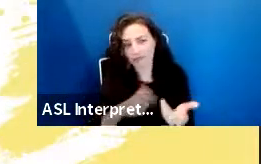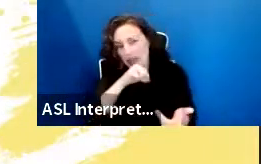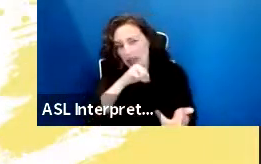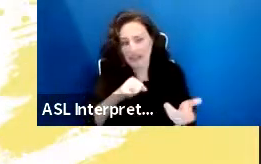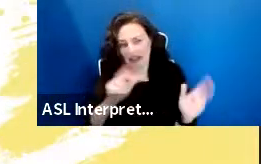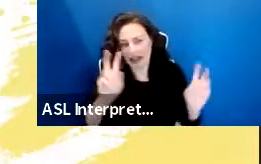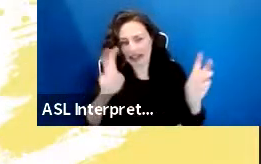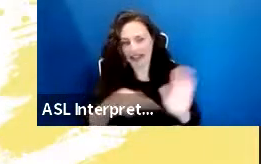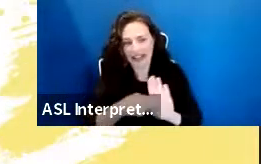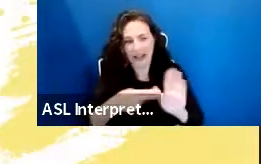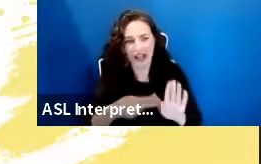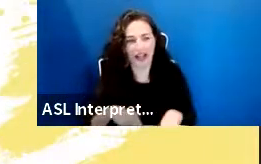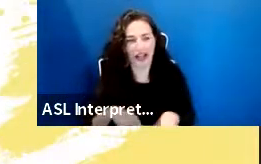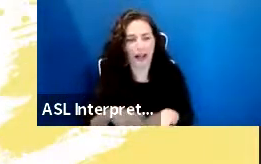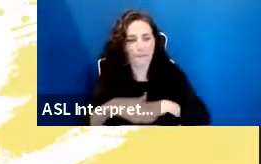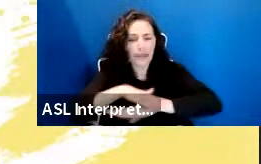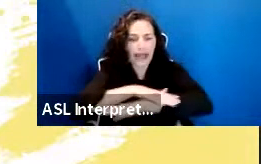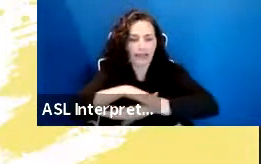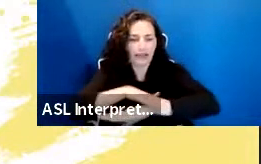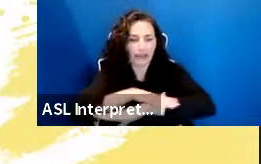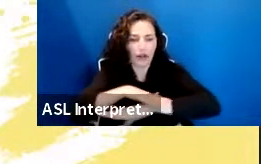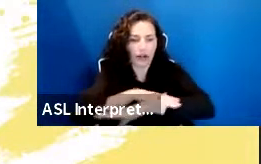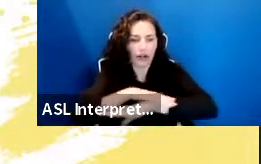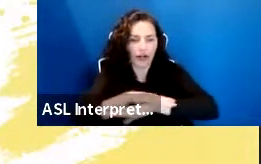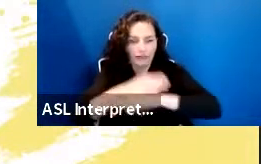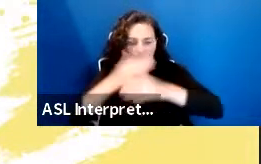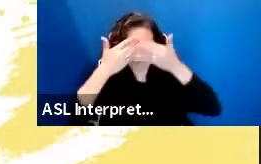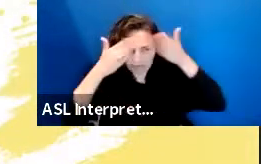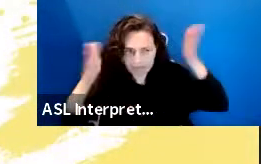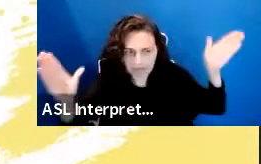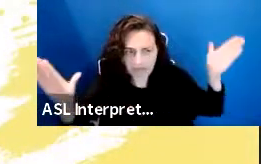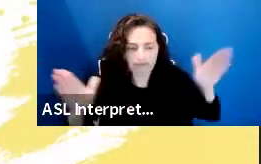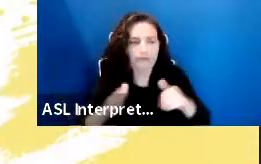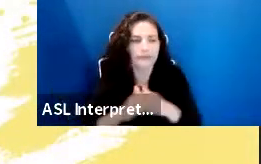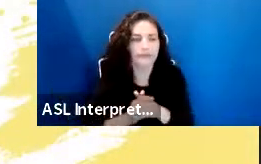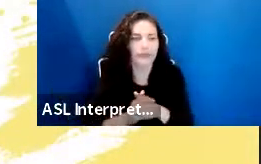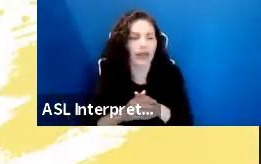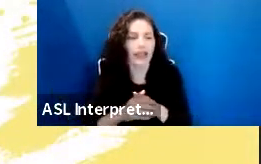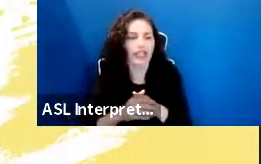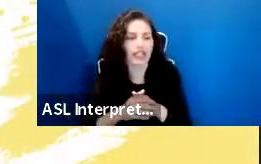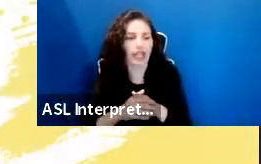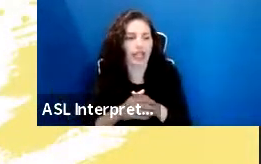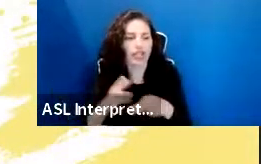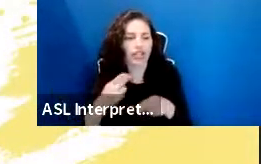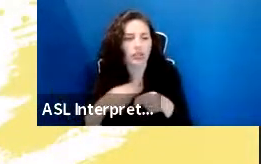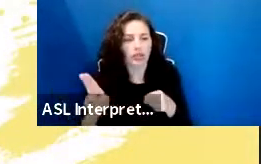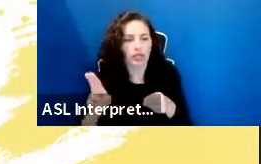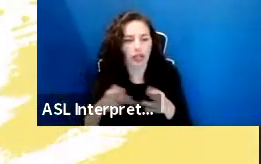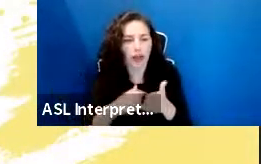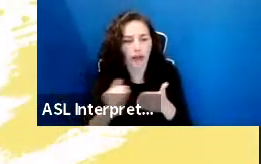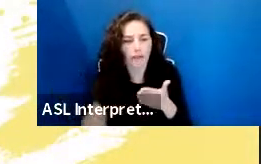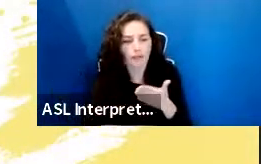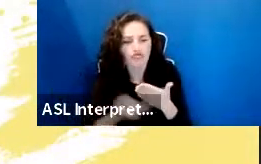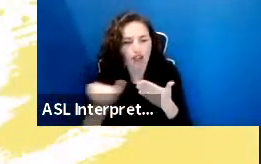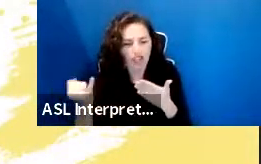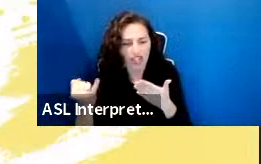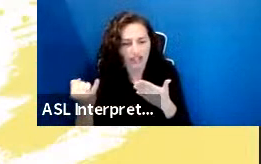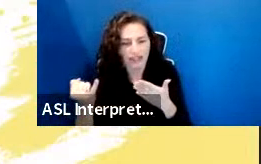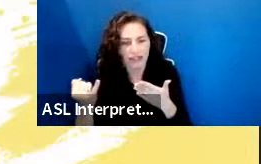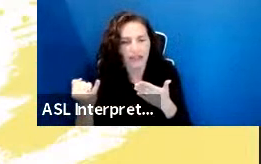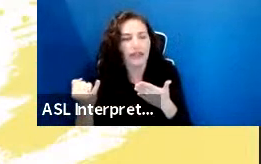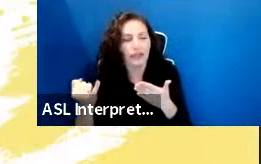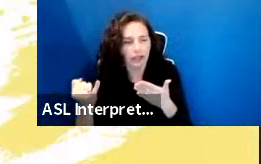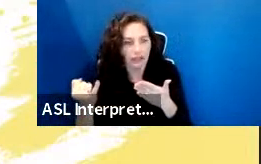platform agnostic slate of agreements that we have is the short project agreement. So what is it?